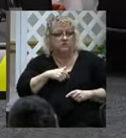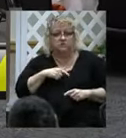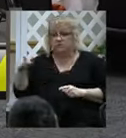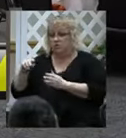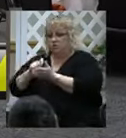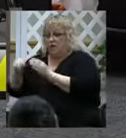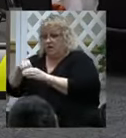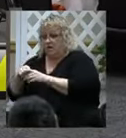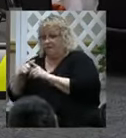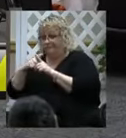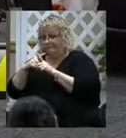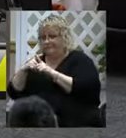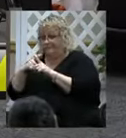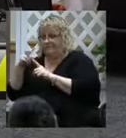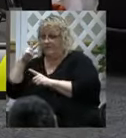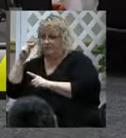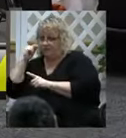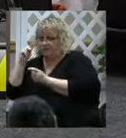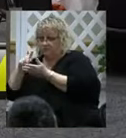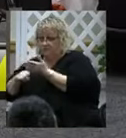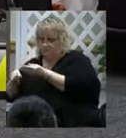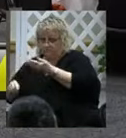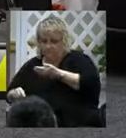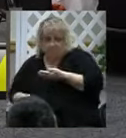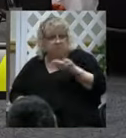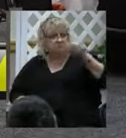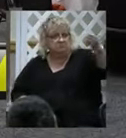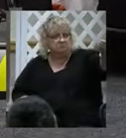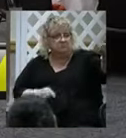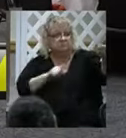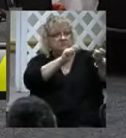the several years ago, when the citizenship